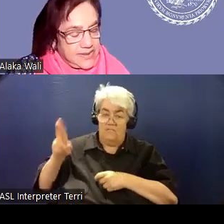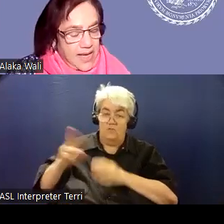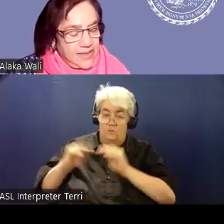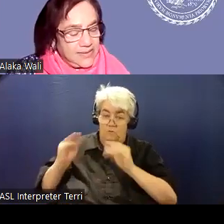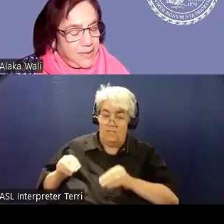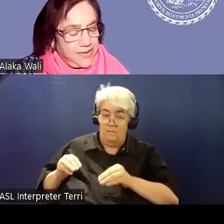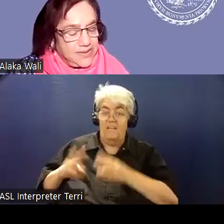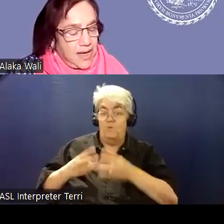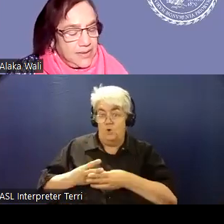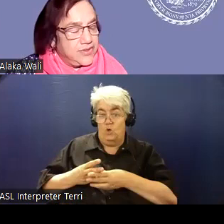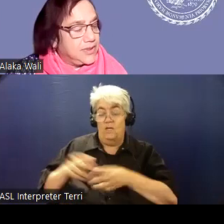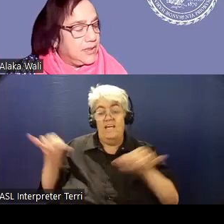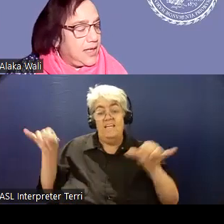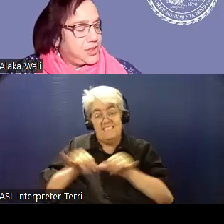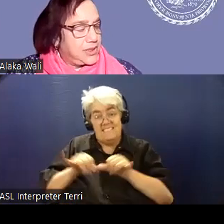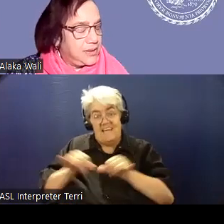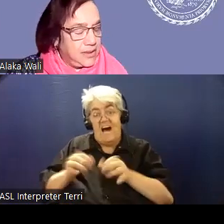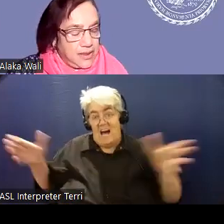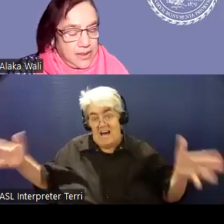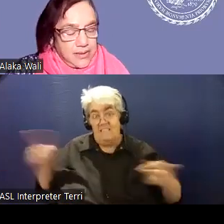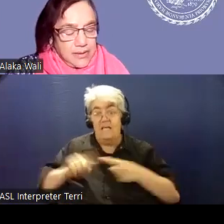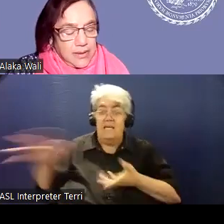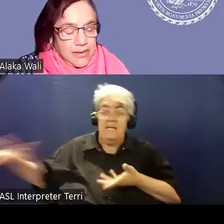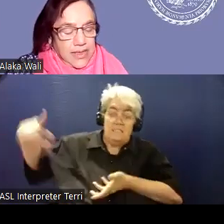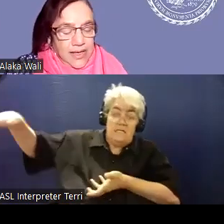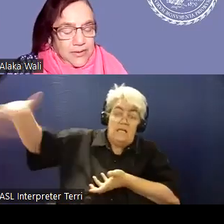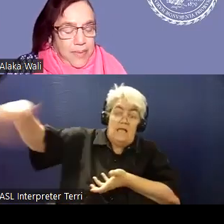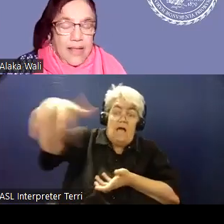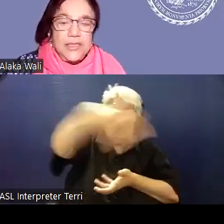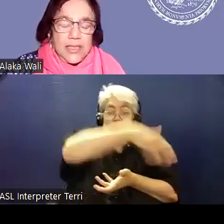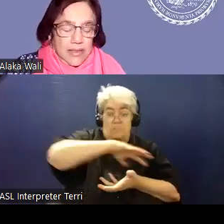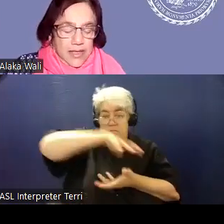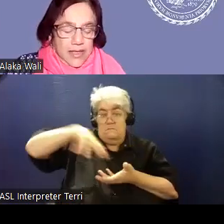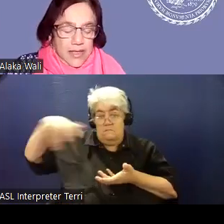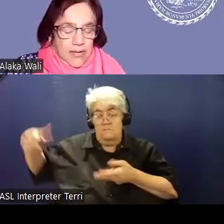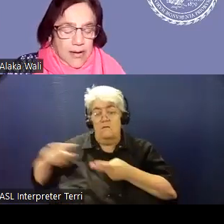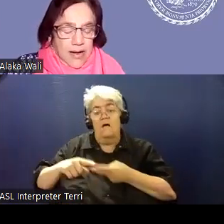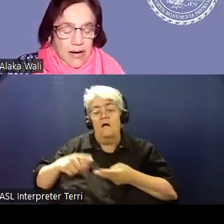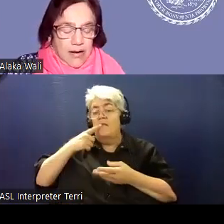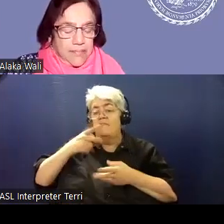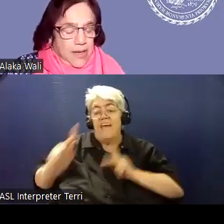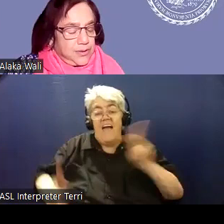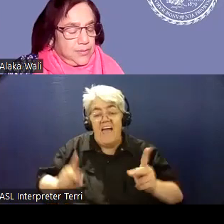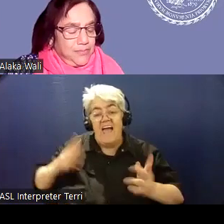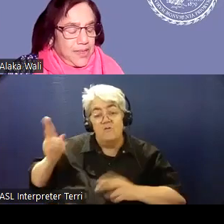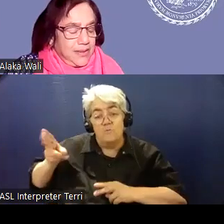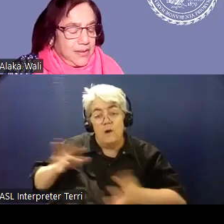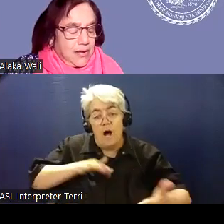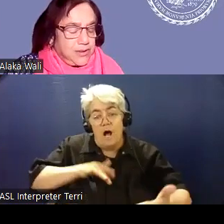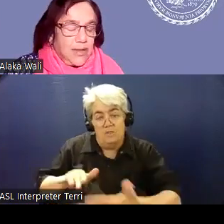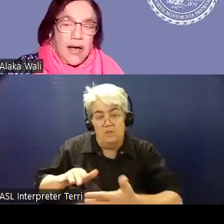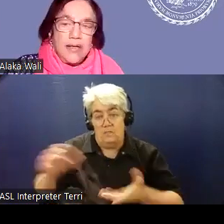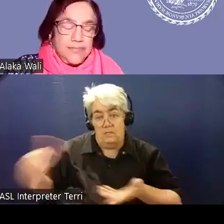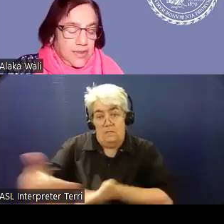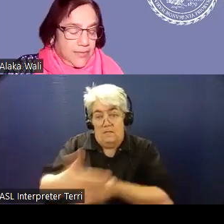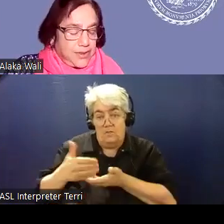the size of its collection. The anthropology collections are at about 2 million